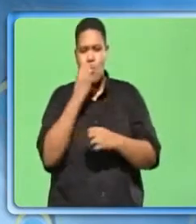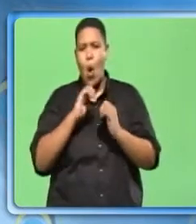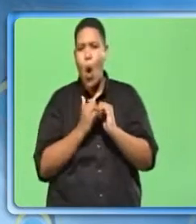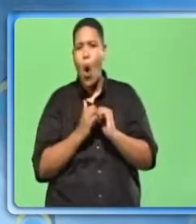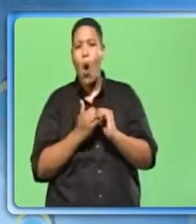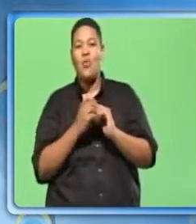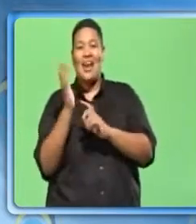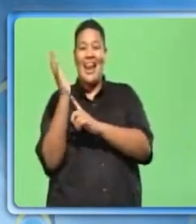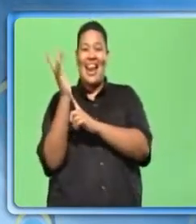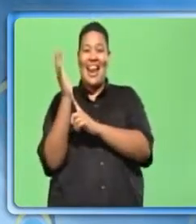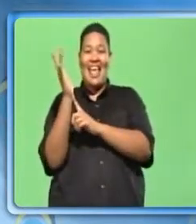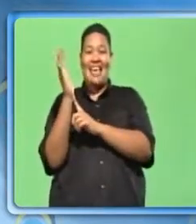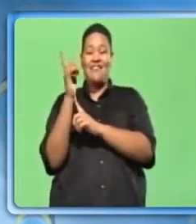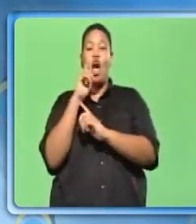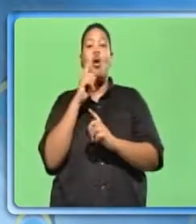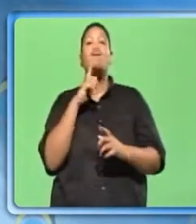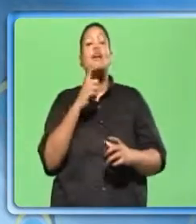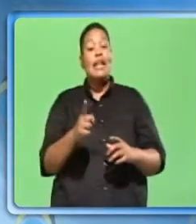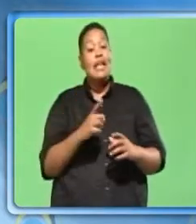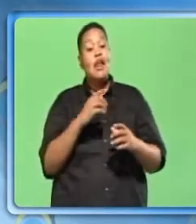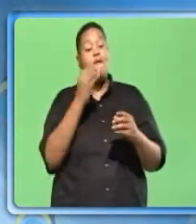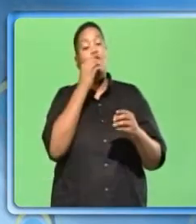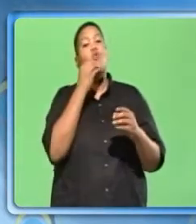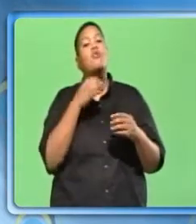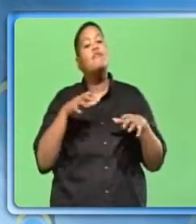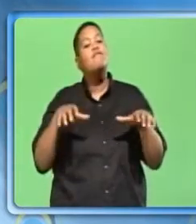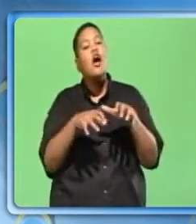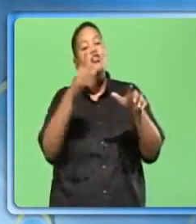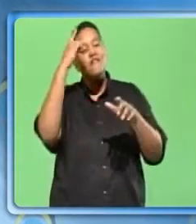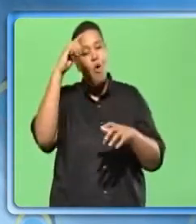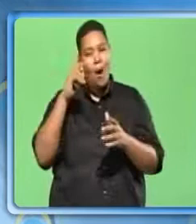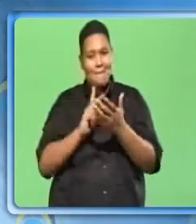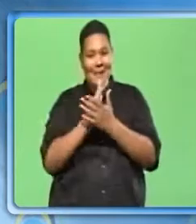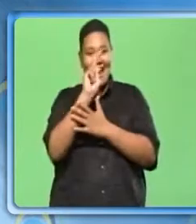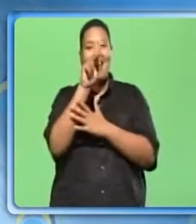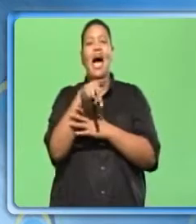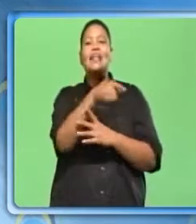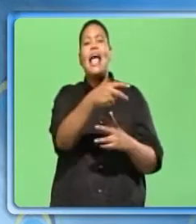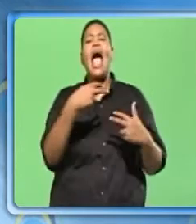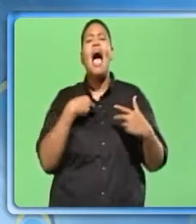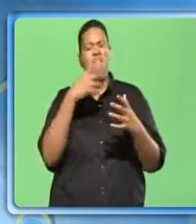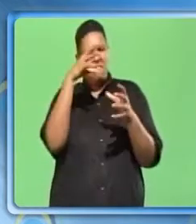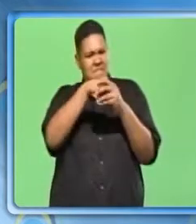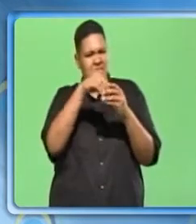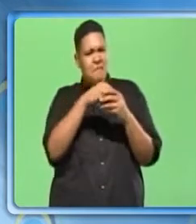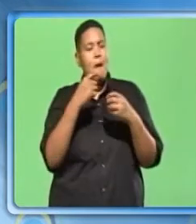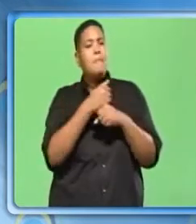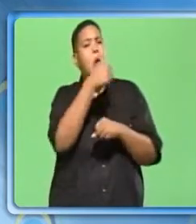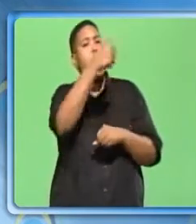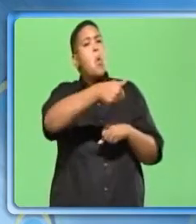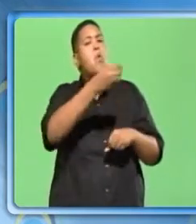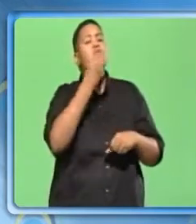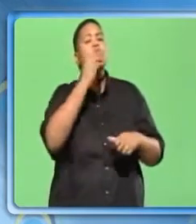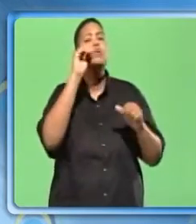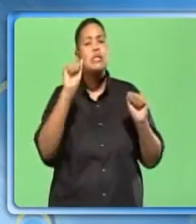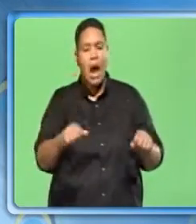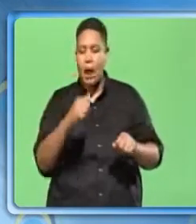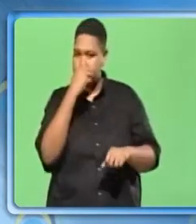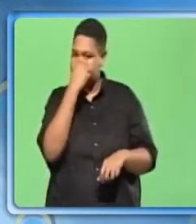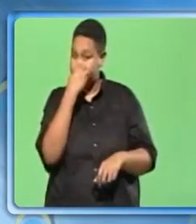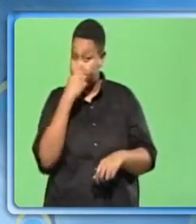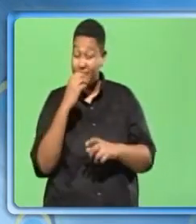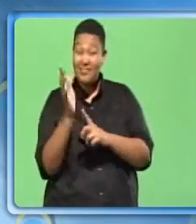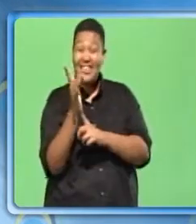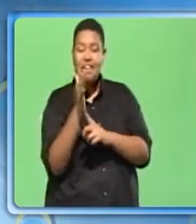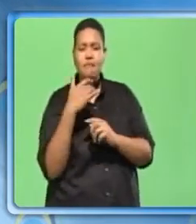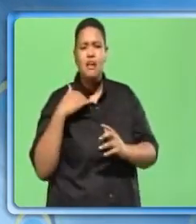The leaves are the main food factory for the plant. They have a mechanism for making their own food. Leaves